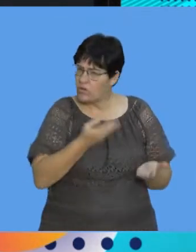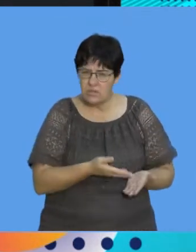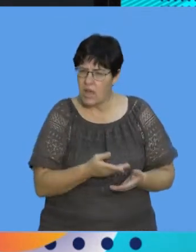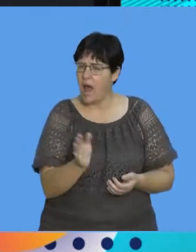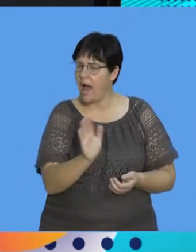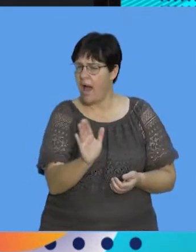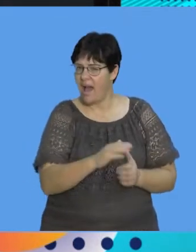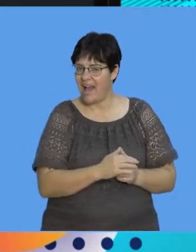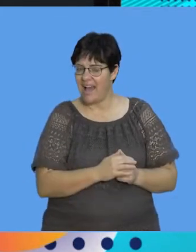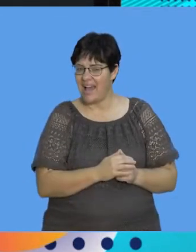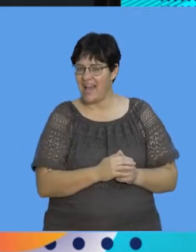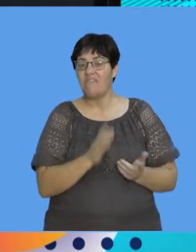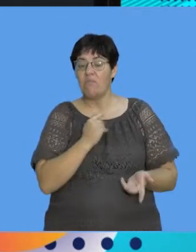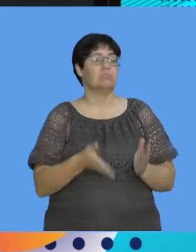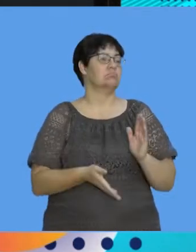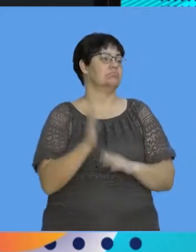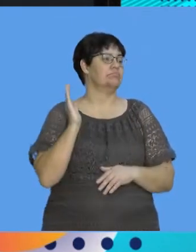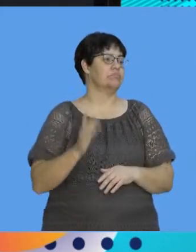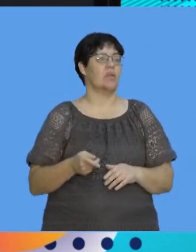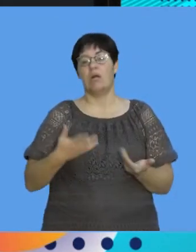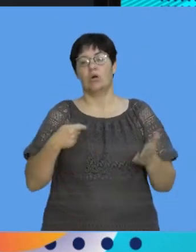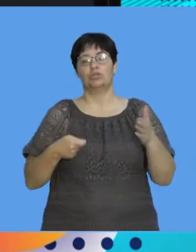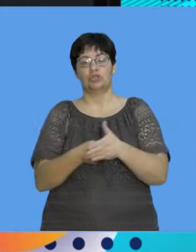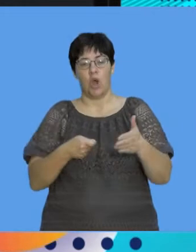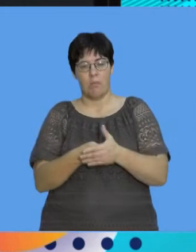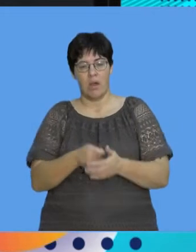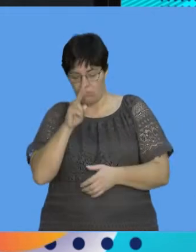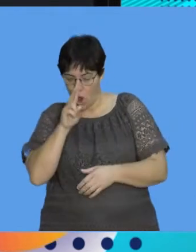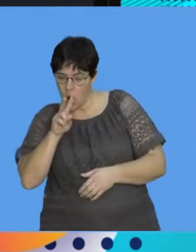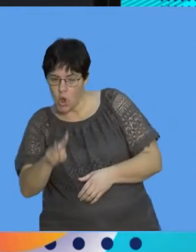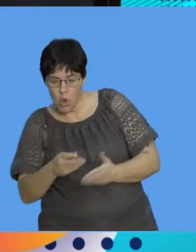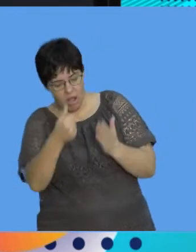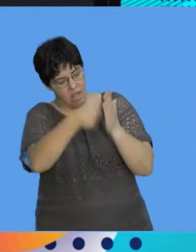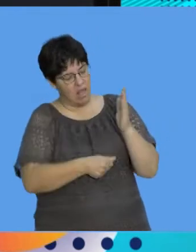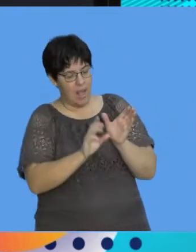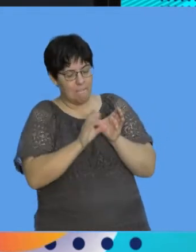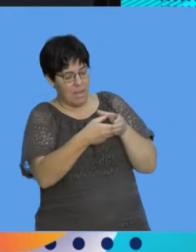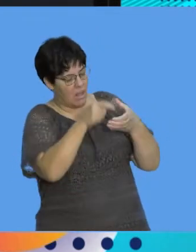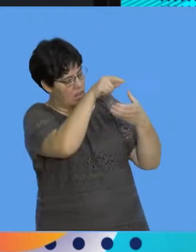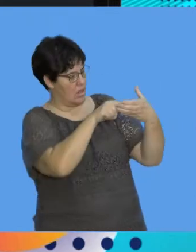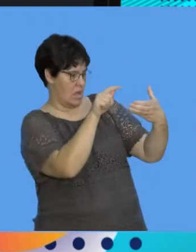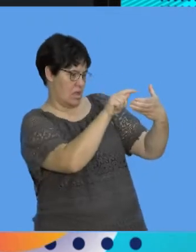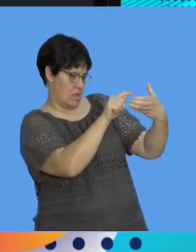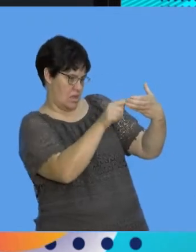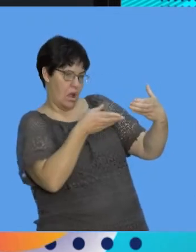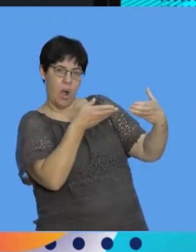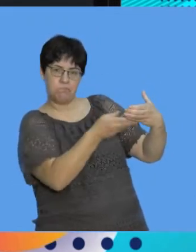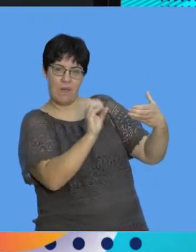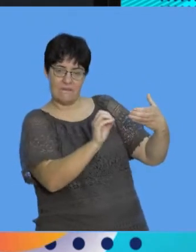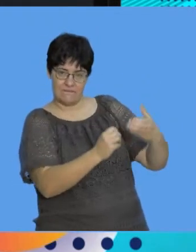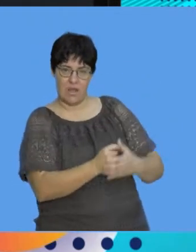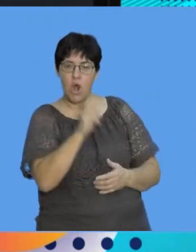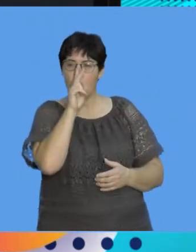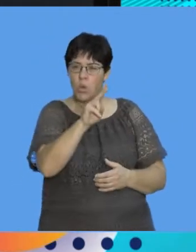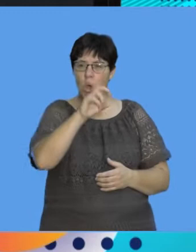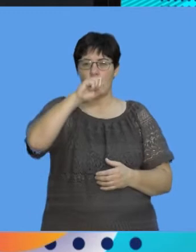your food. Anytime you when you go and buy to shop, I want you to go and have a look at the food labels, all right? And I want you to have a